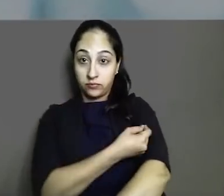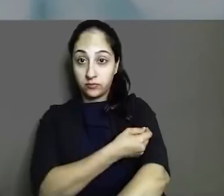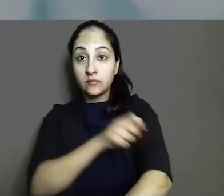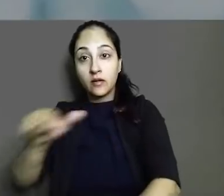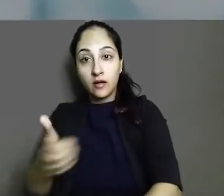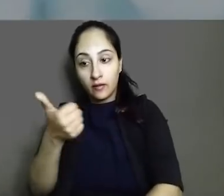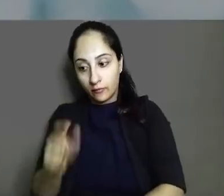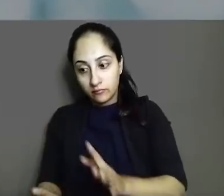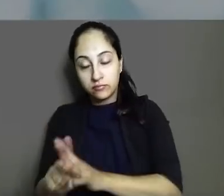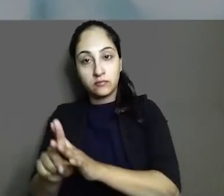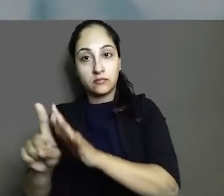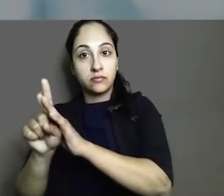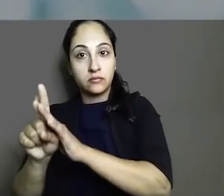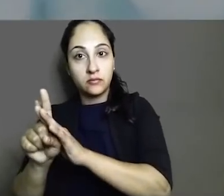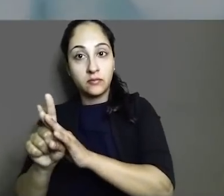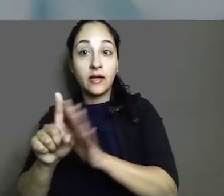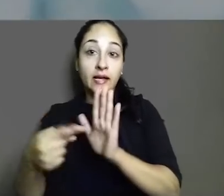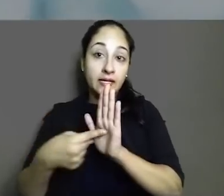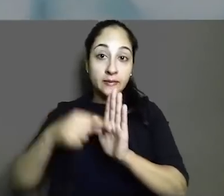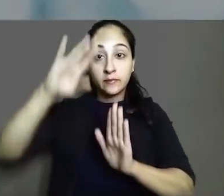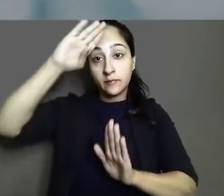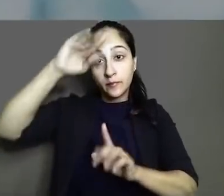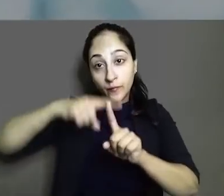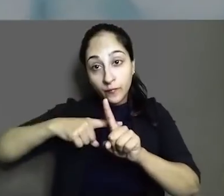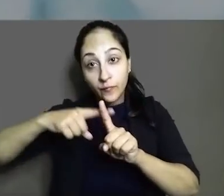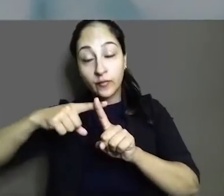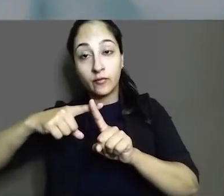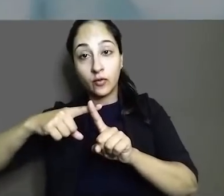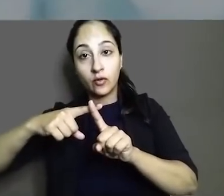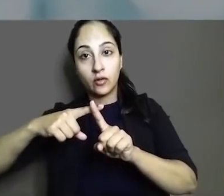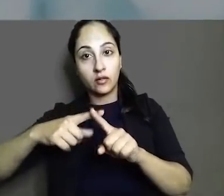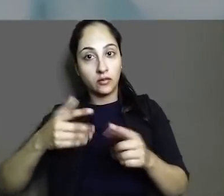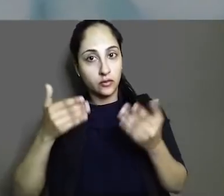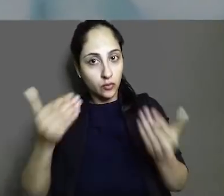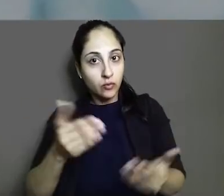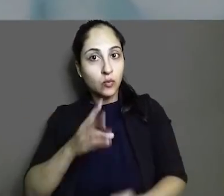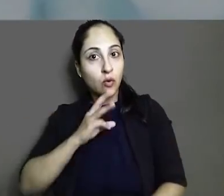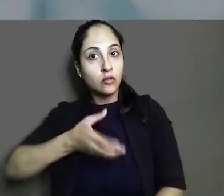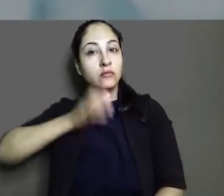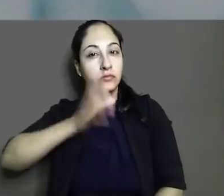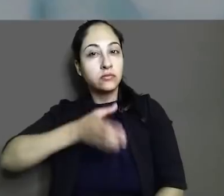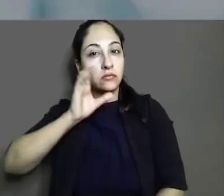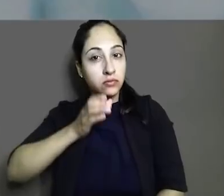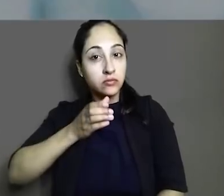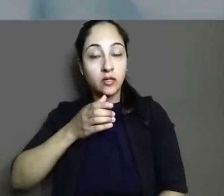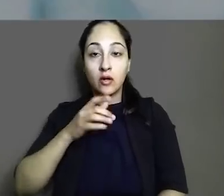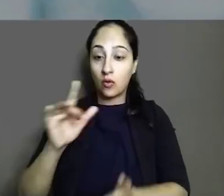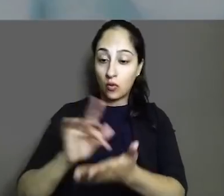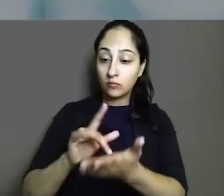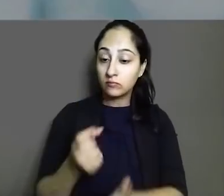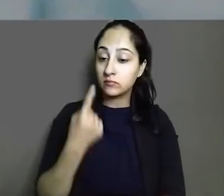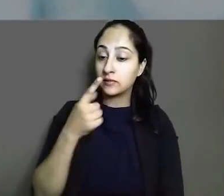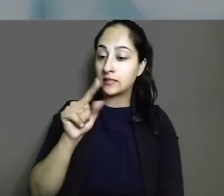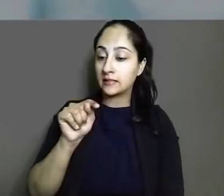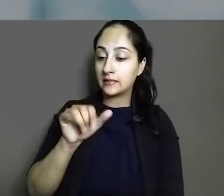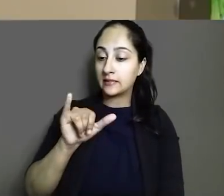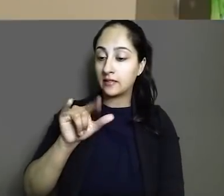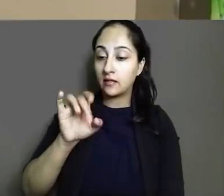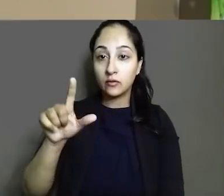called. Arisa is asking the question, is it more protective to wear 2 masks as opposed to just